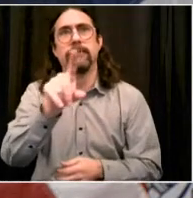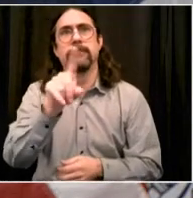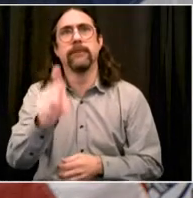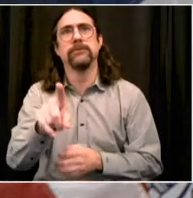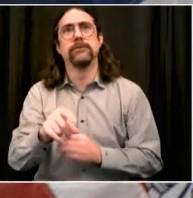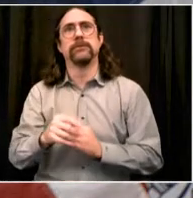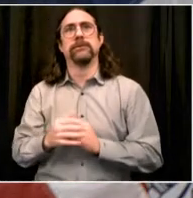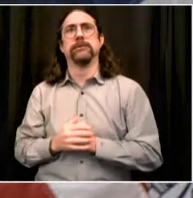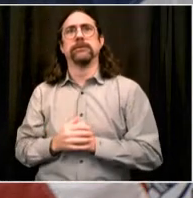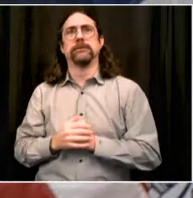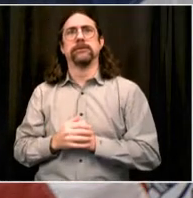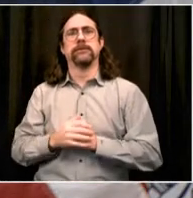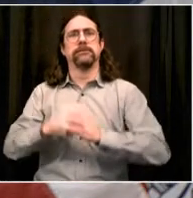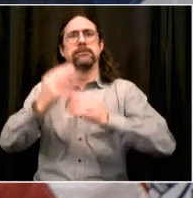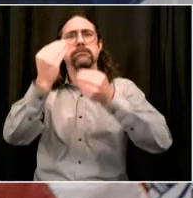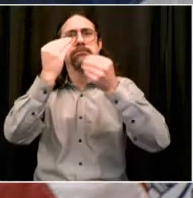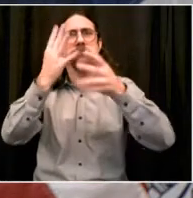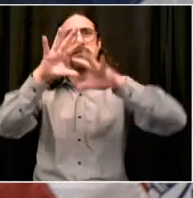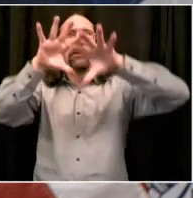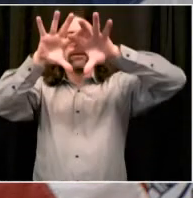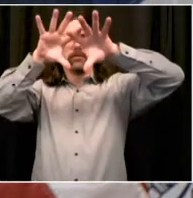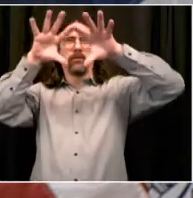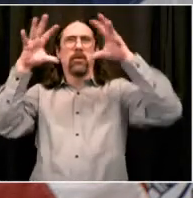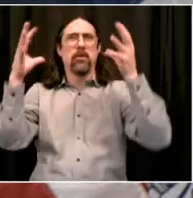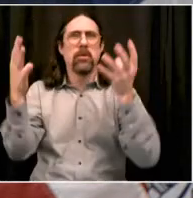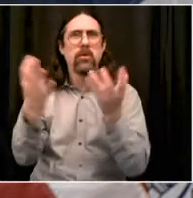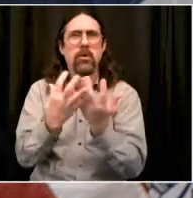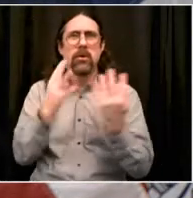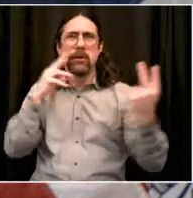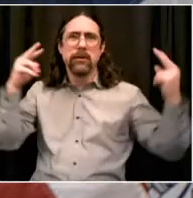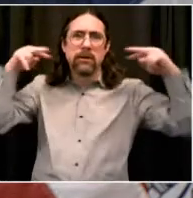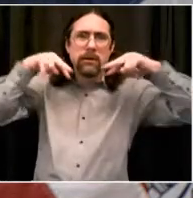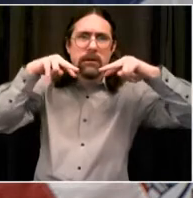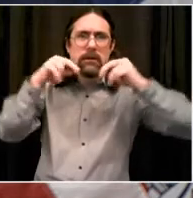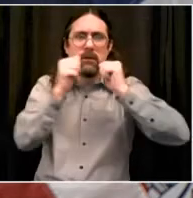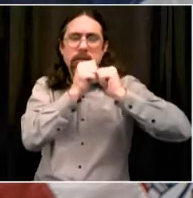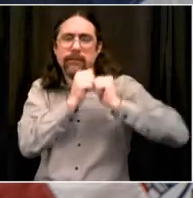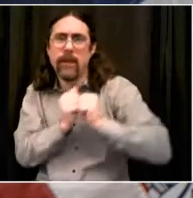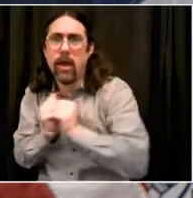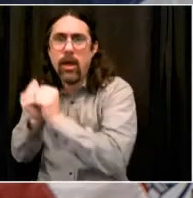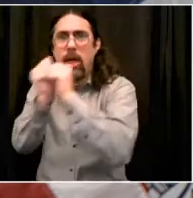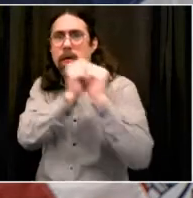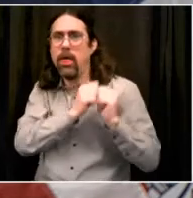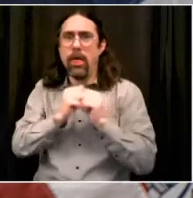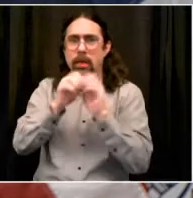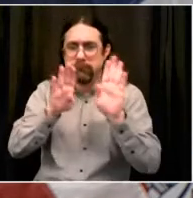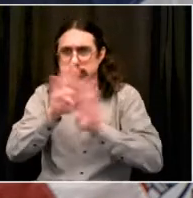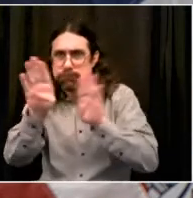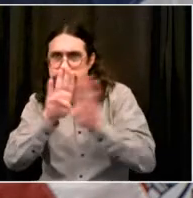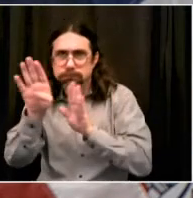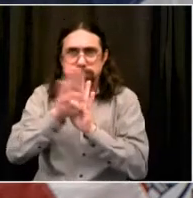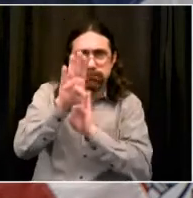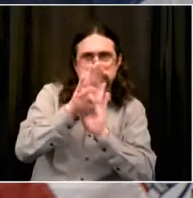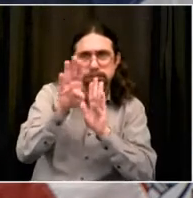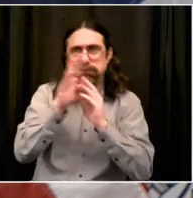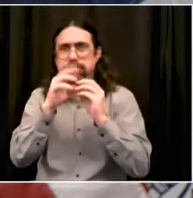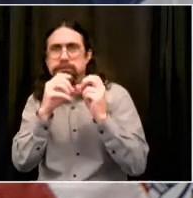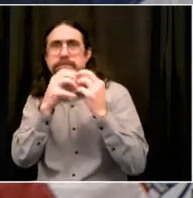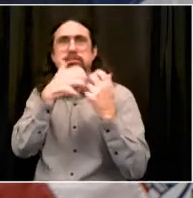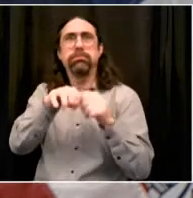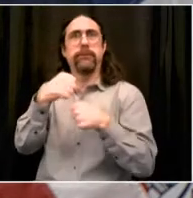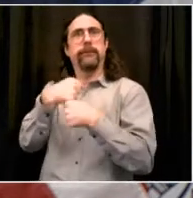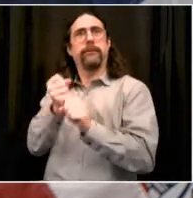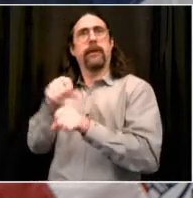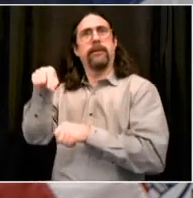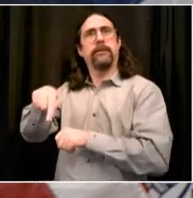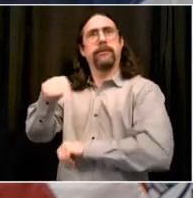to make sure things were done right. And our healthcare leadership at the national, state, and local level would not allow a vaccine